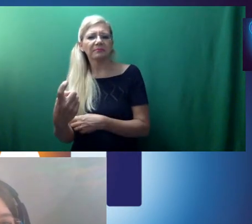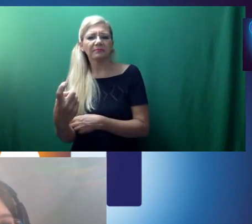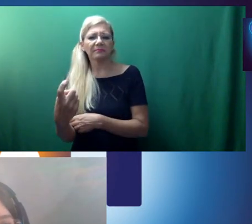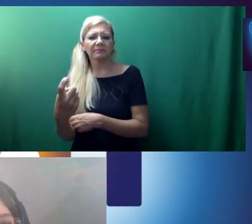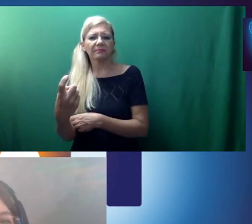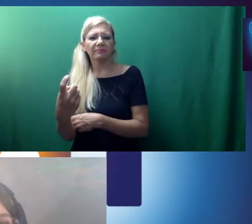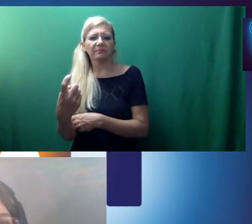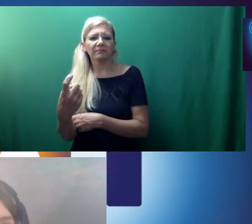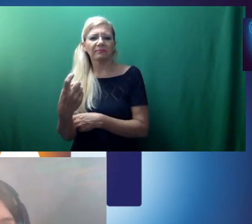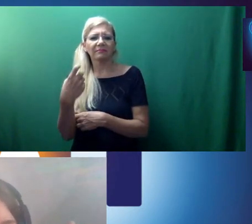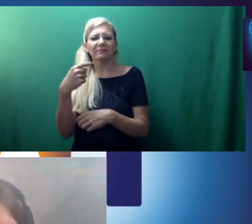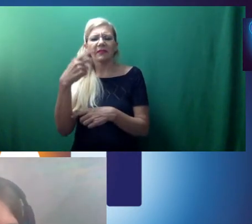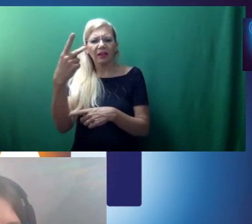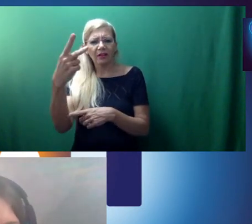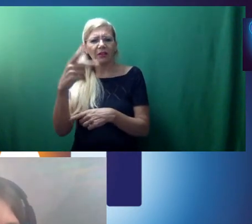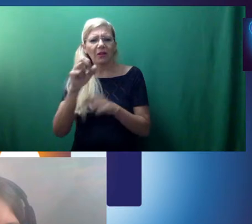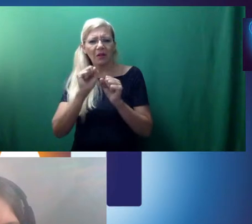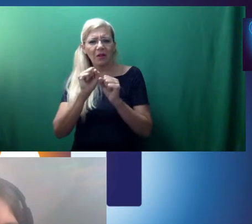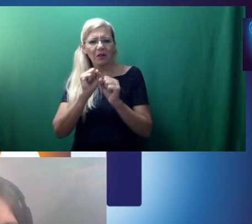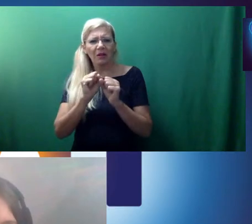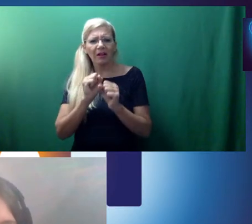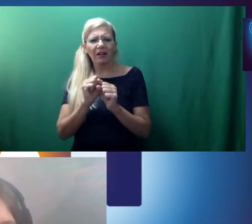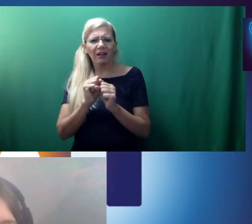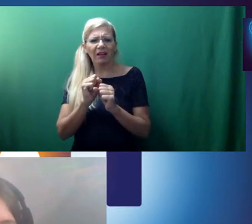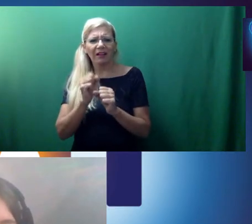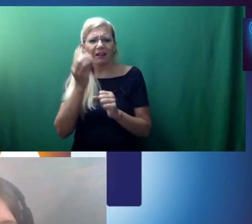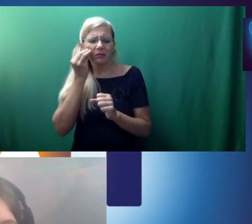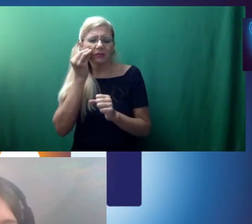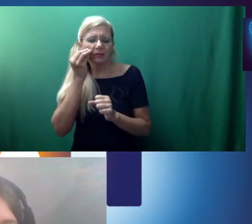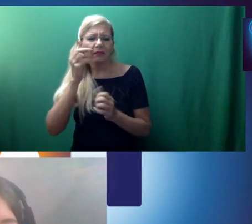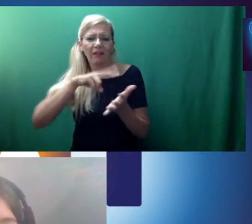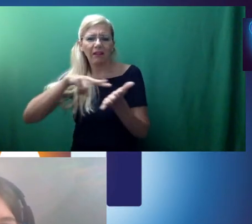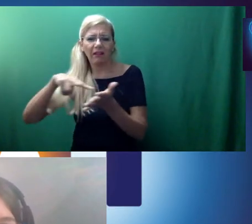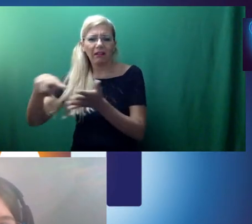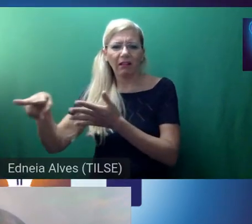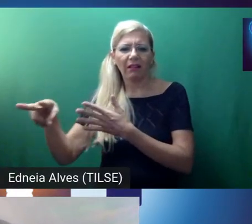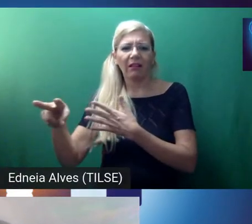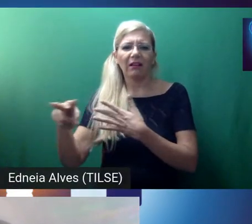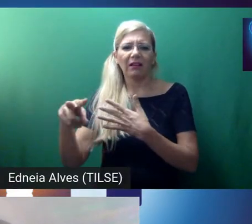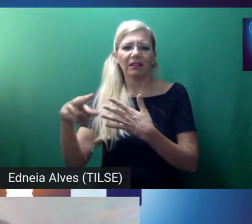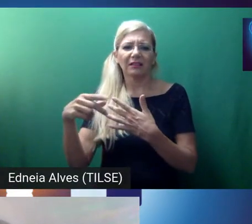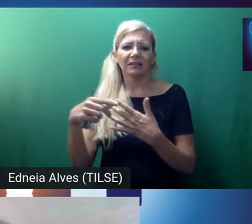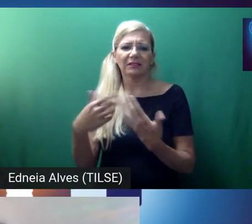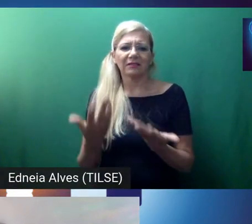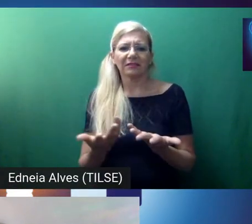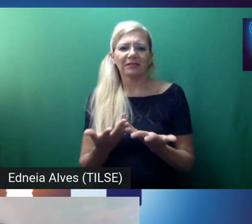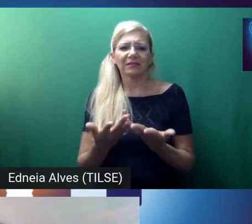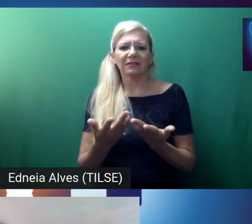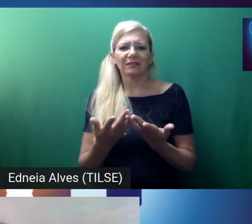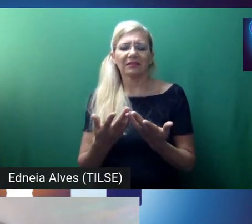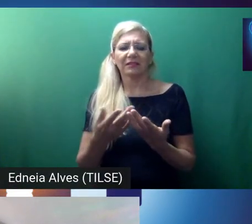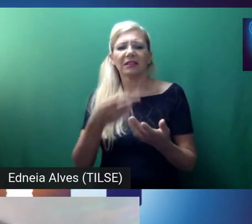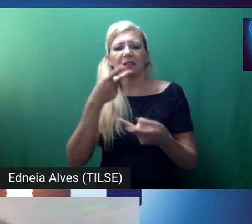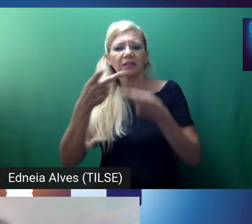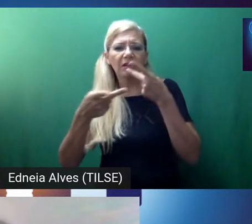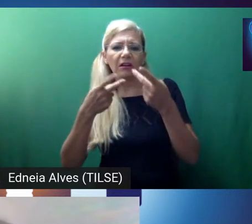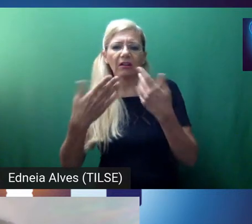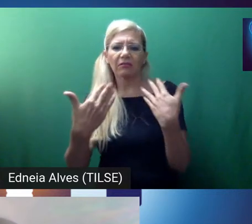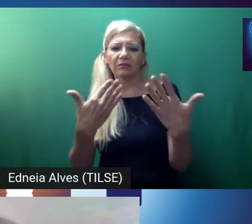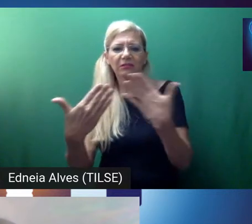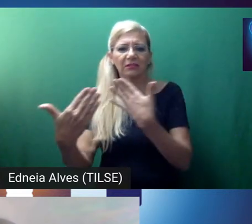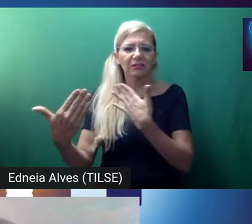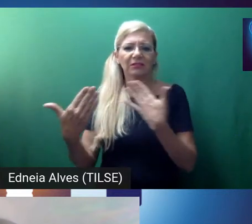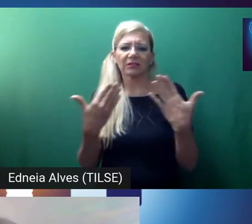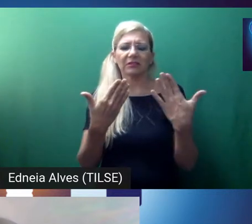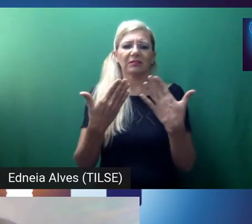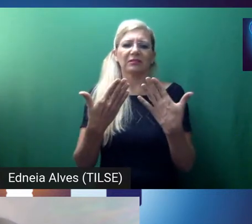I think that we should talk about what they bring. Let me read their comments. The most important thing in a conversation is not the accent, but the understanding of